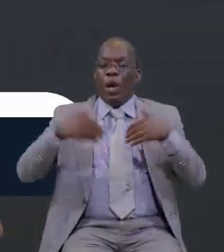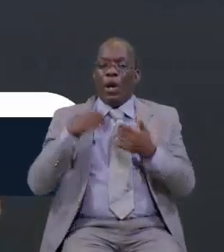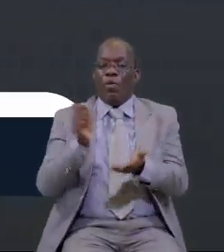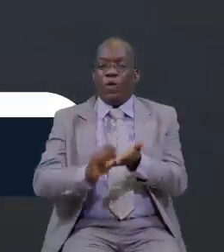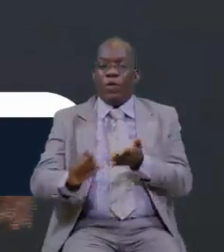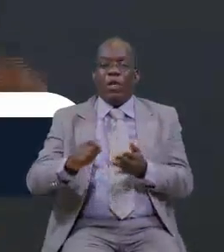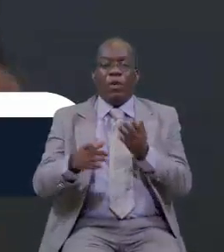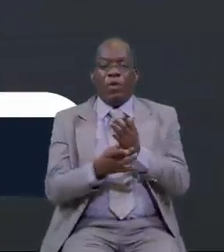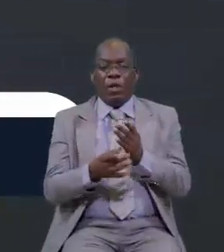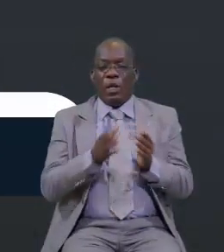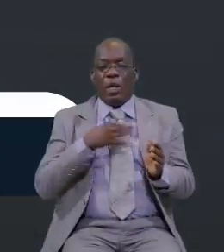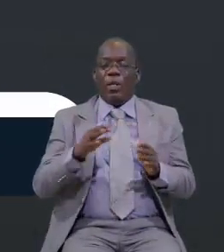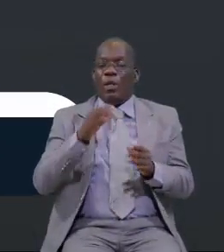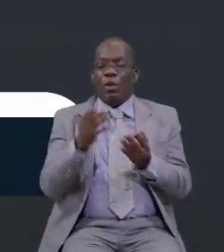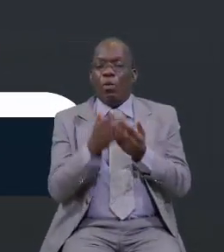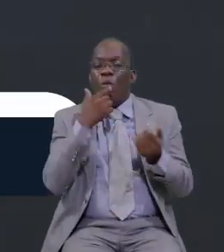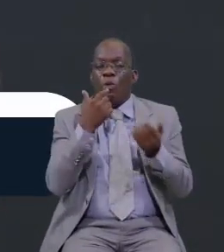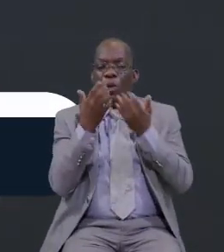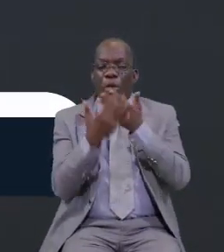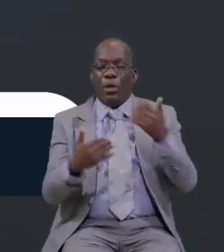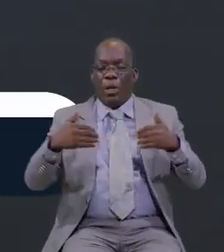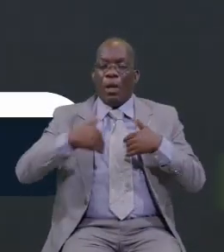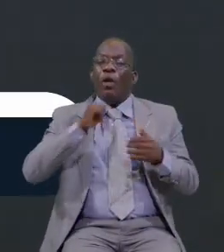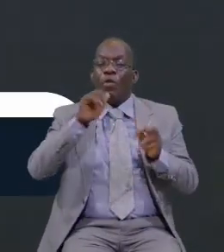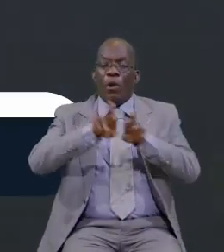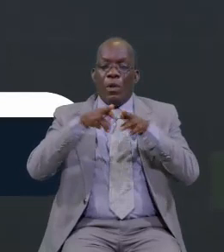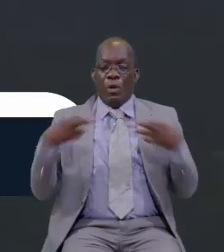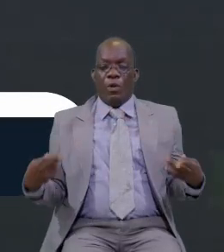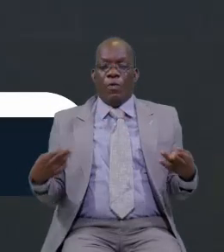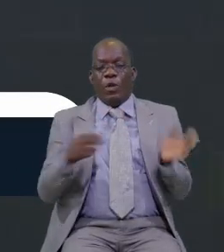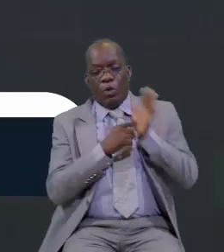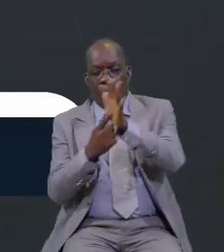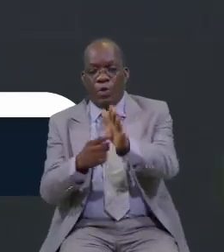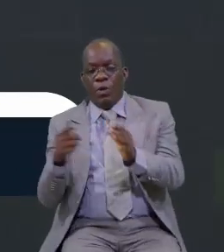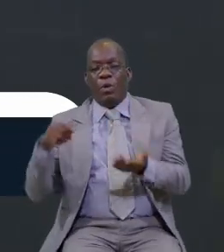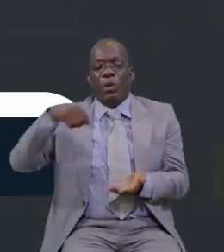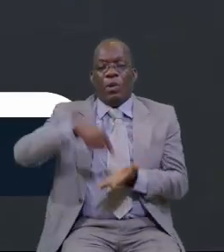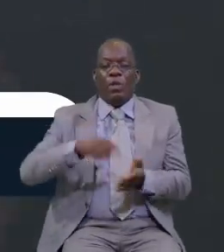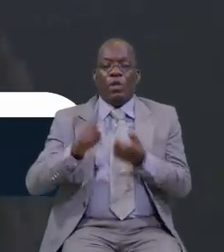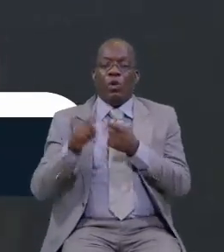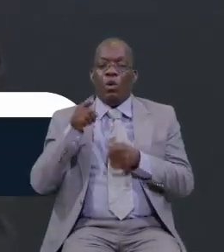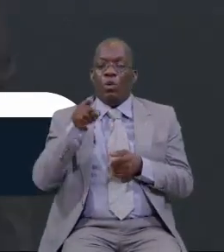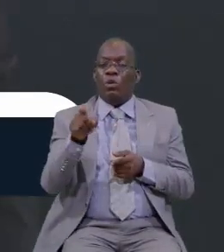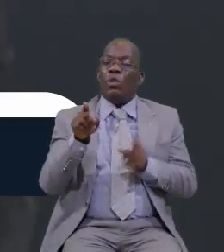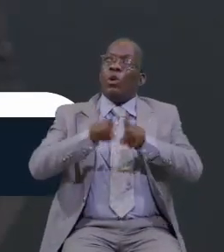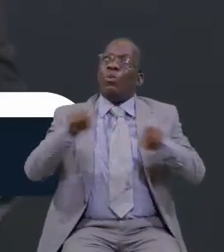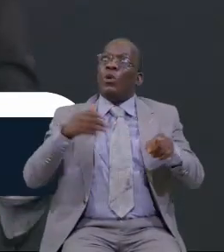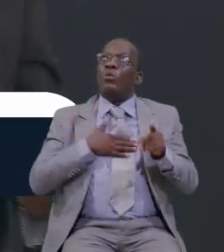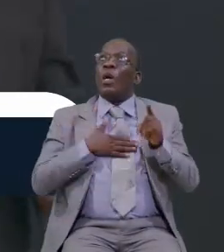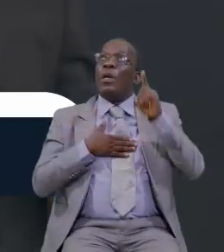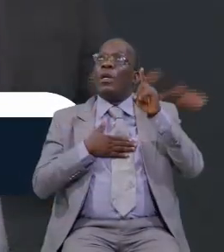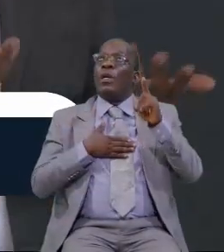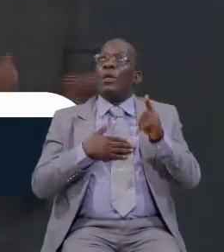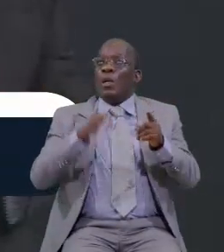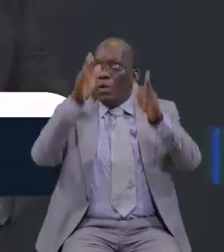has not revealed this unto you, but my Father which is in heaven. We need to have